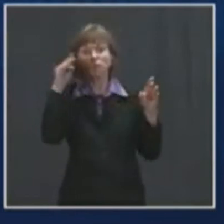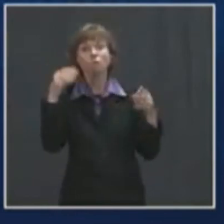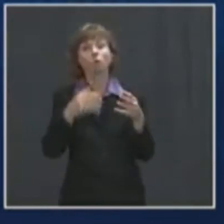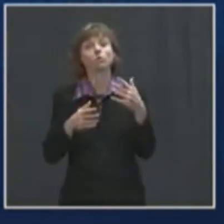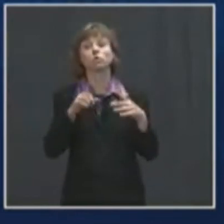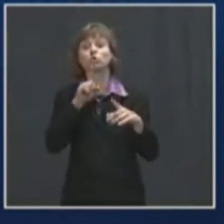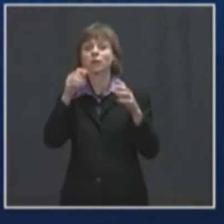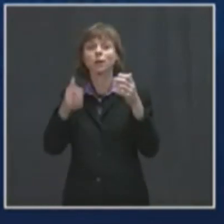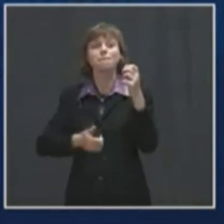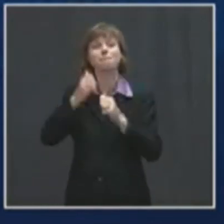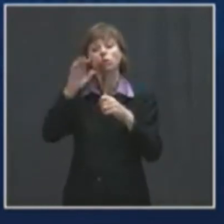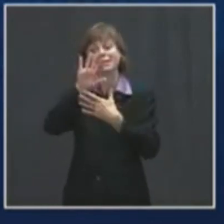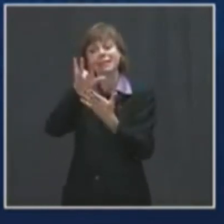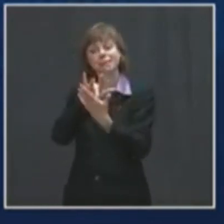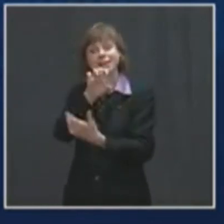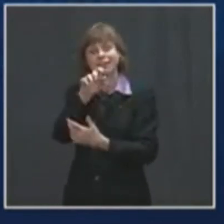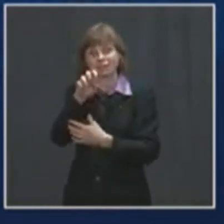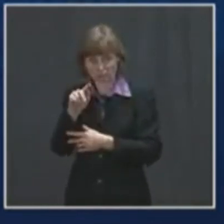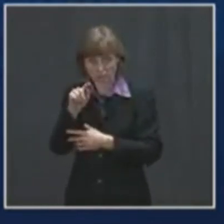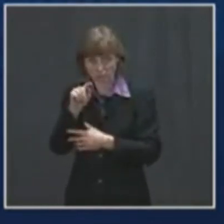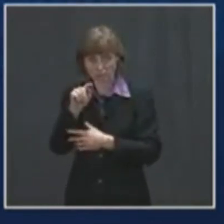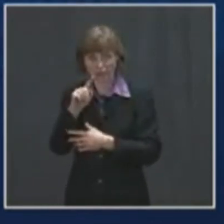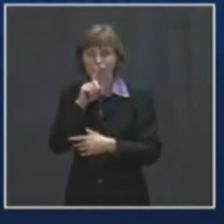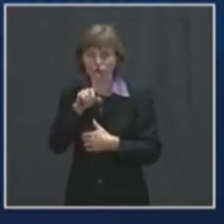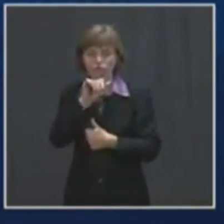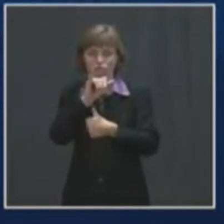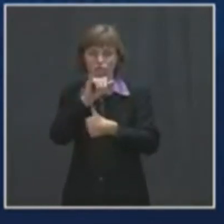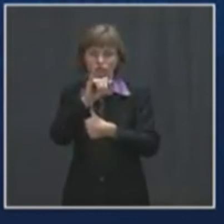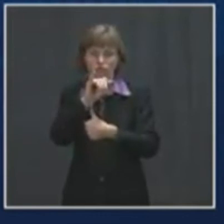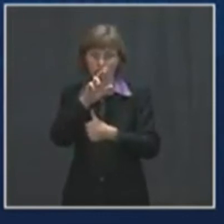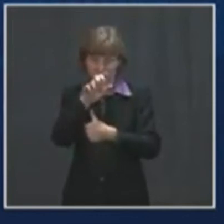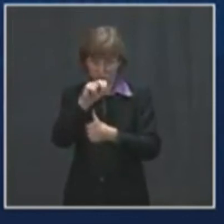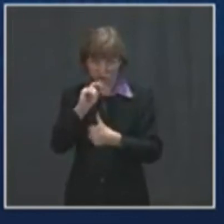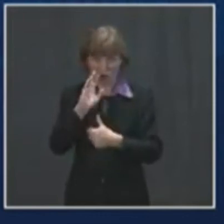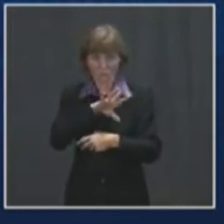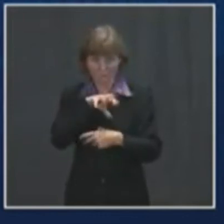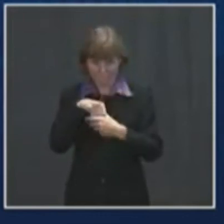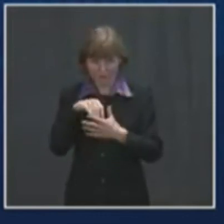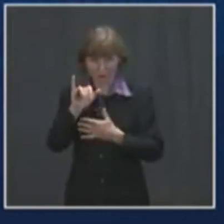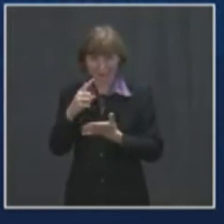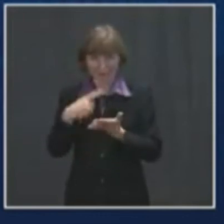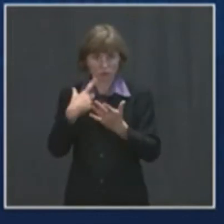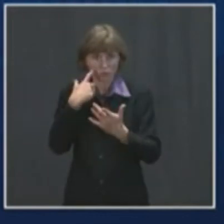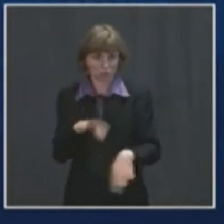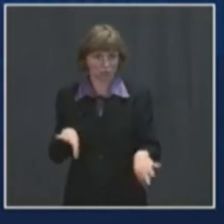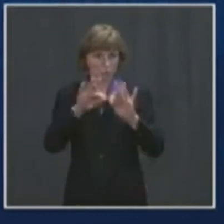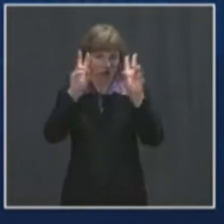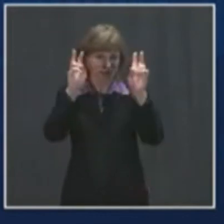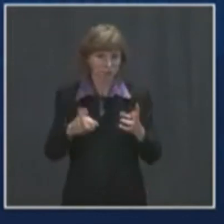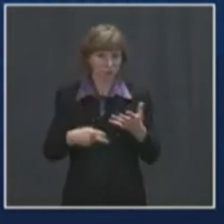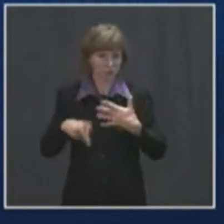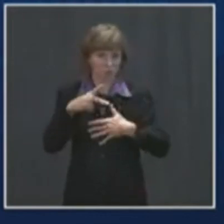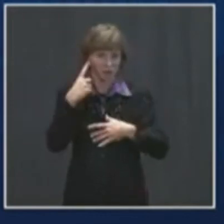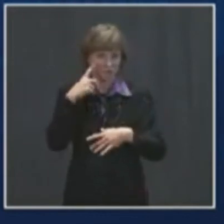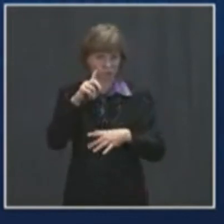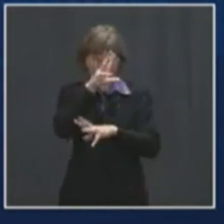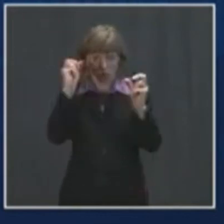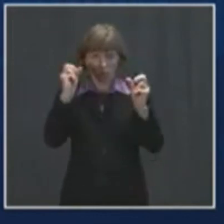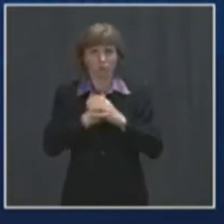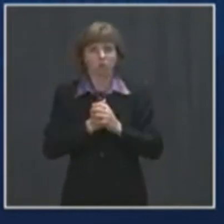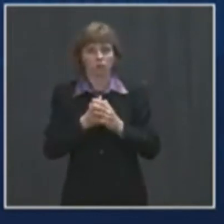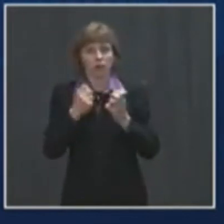East. I'm sure Iran will be a part of the discussion, as it's an important issue, an important priority for the president and for many of our partners